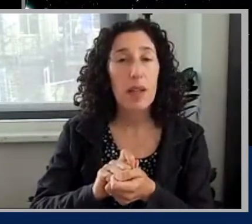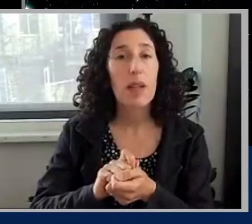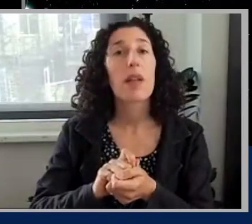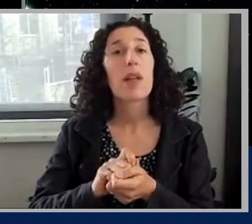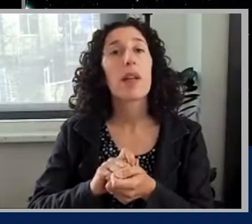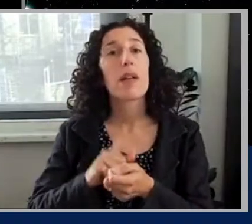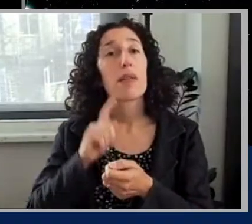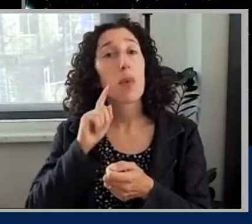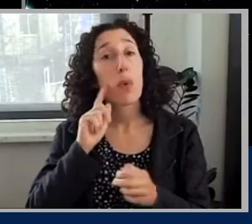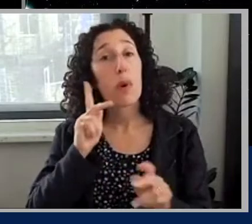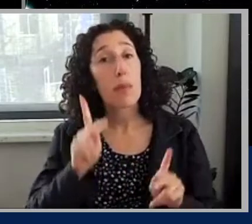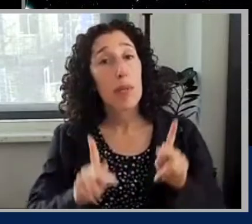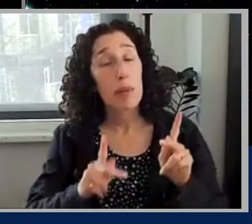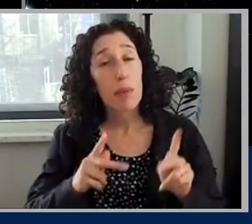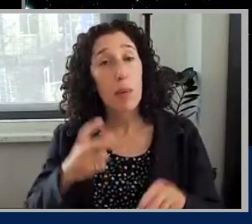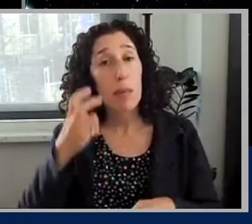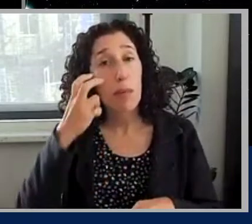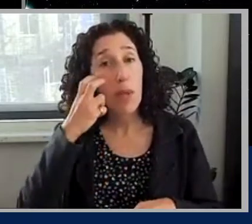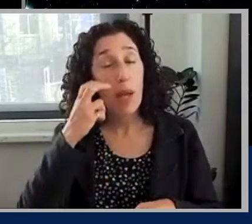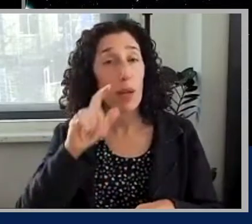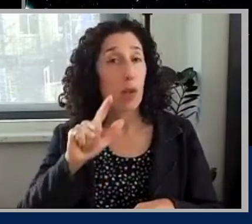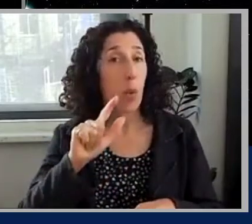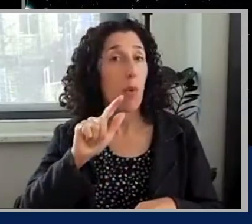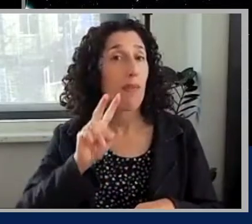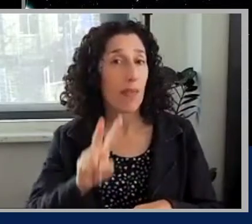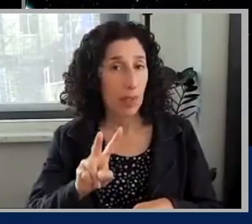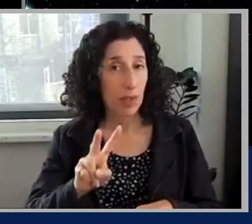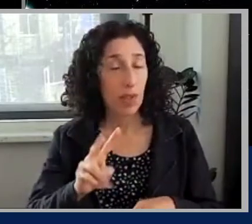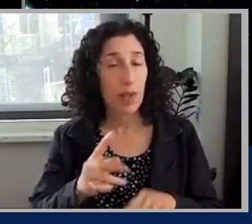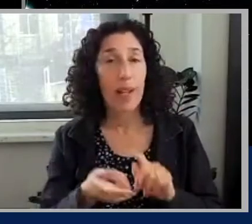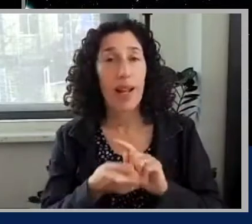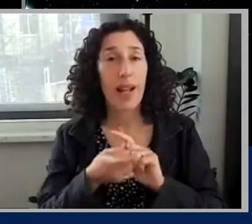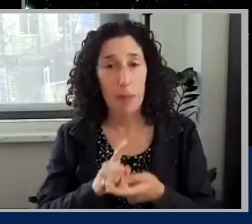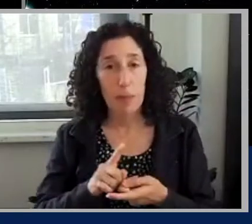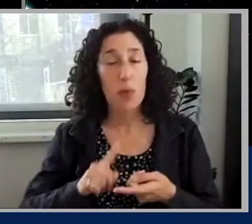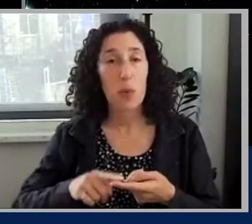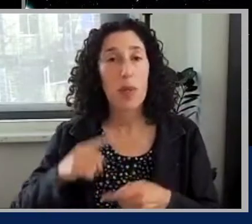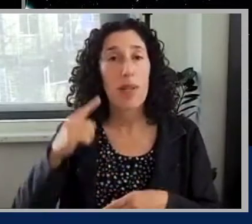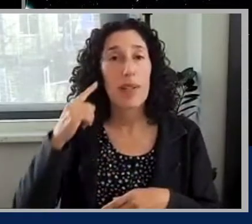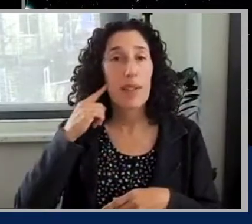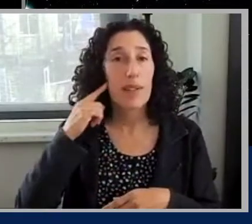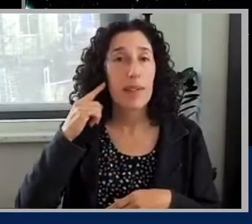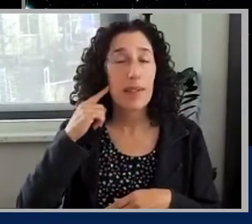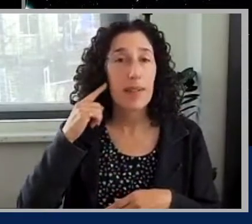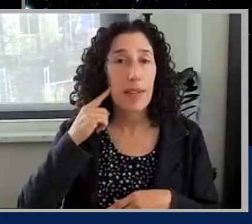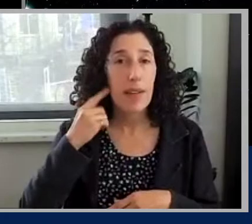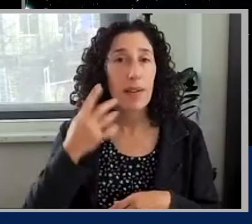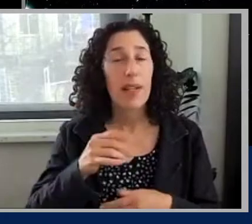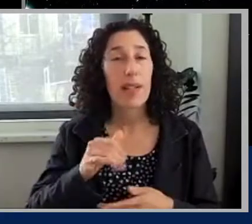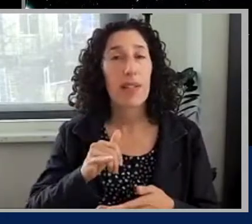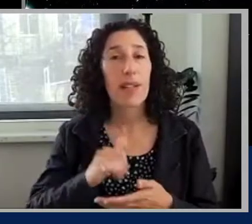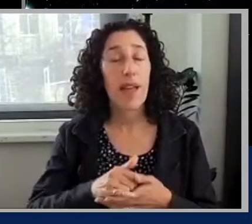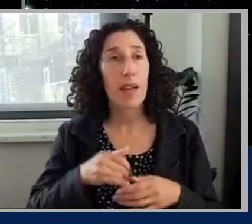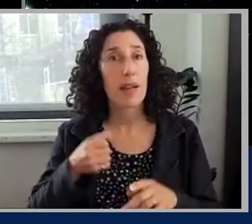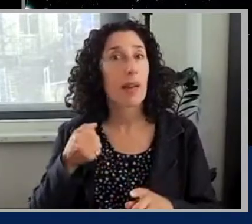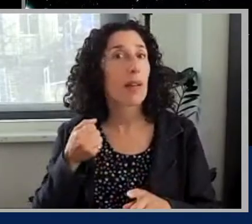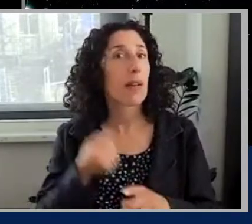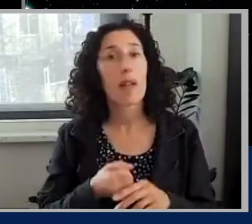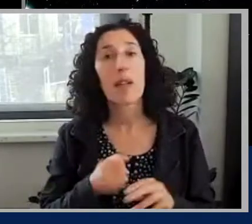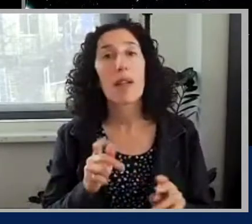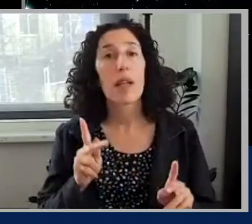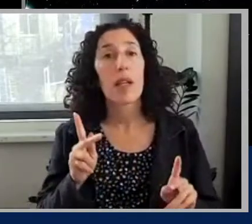vision had made such an impact on a larger percentage of, planet